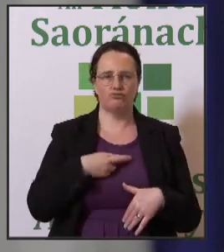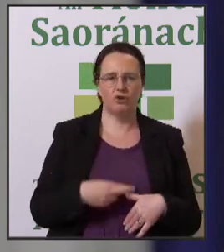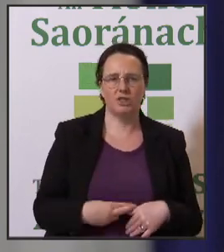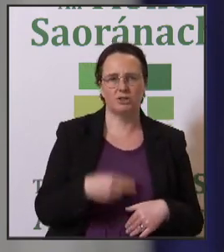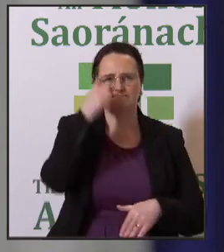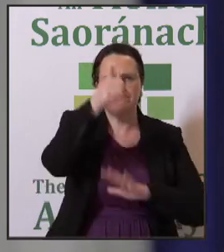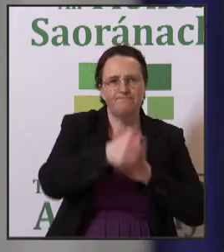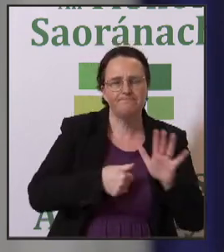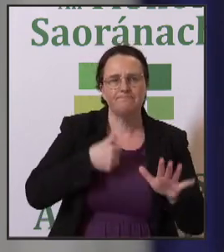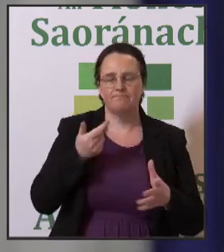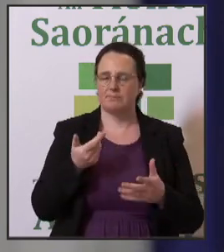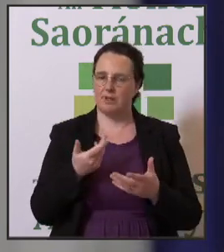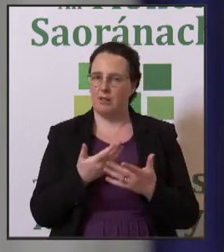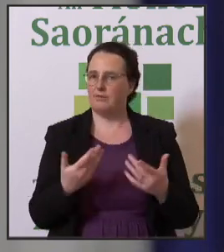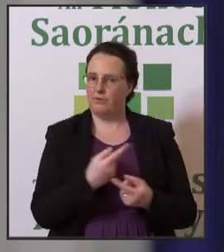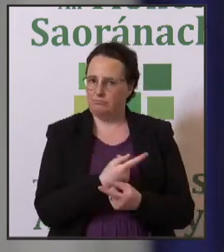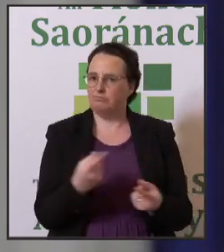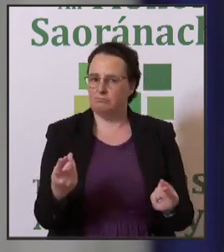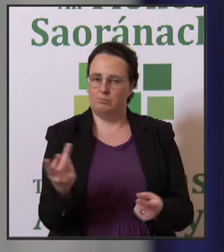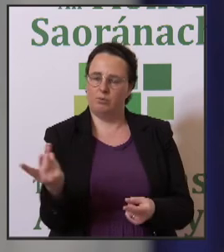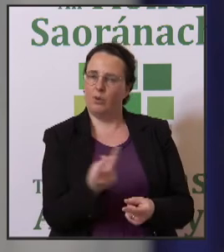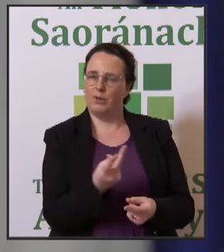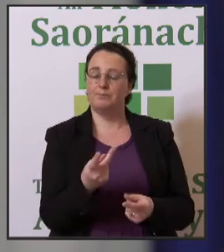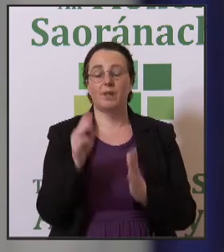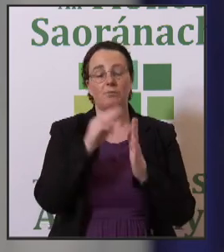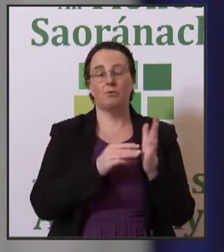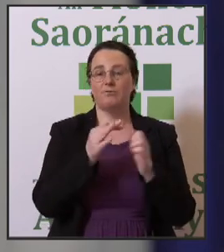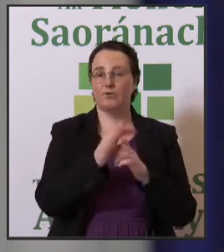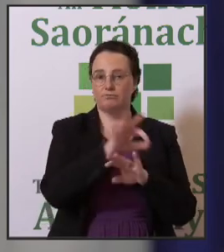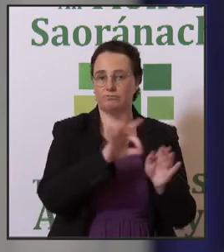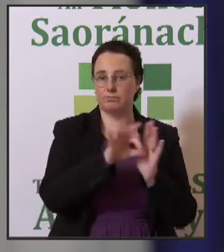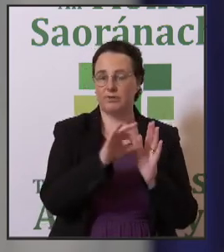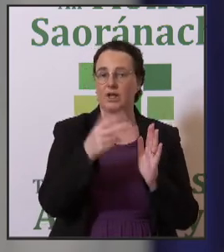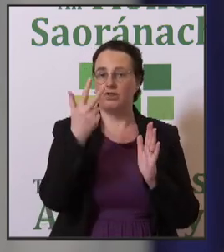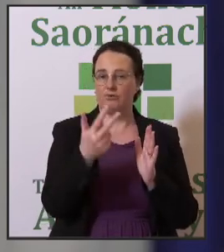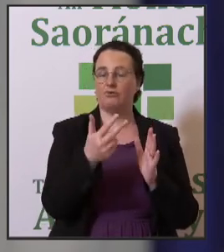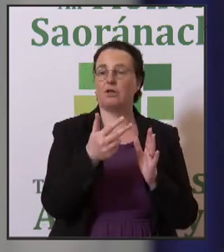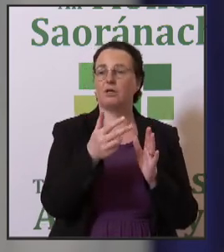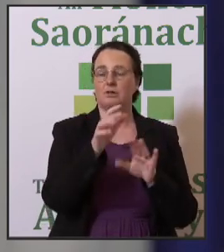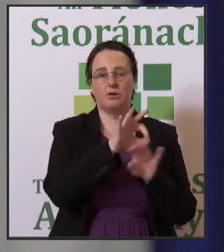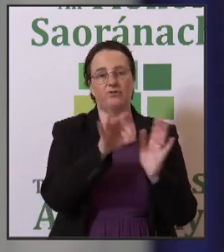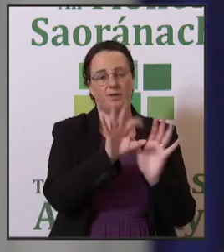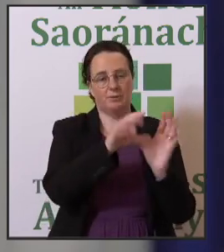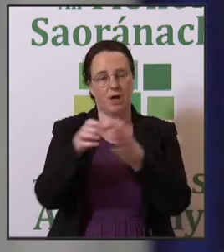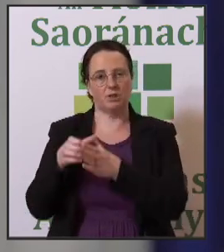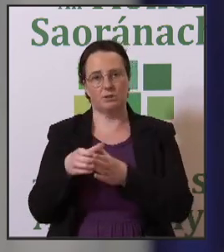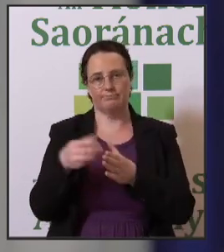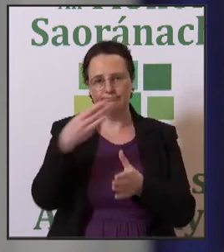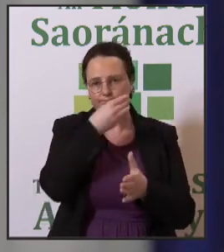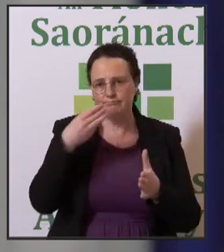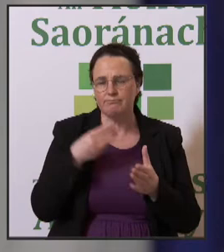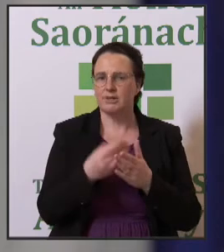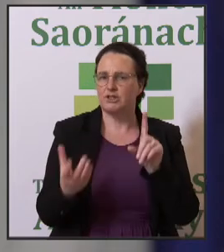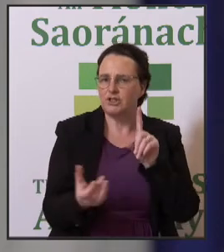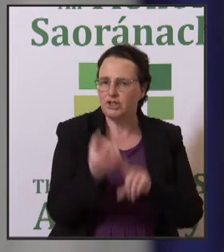for all of you. In the programme for government, the three government parties committed ourselves to an ambitious programme